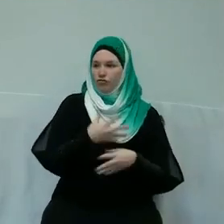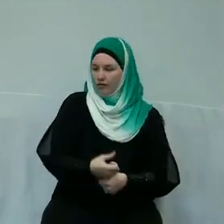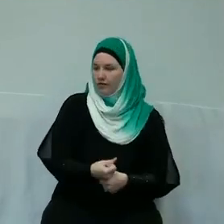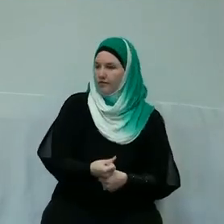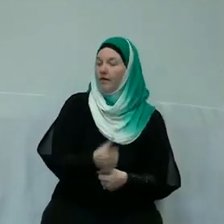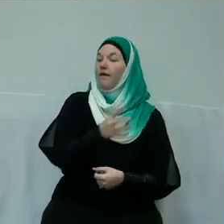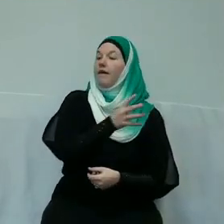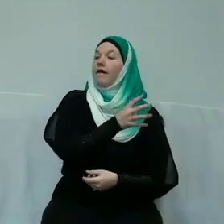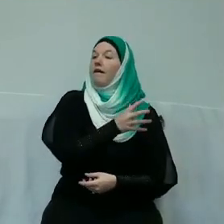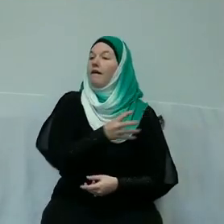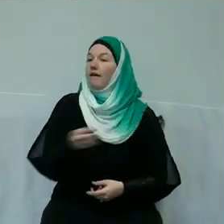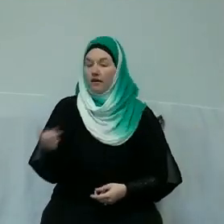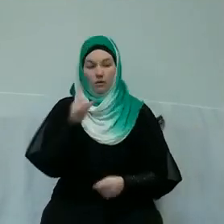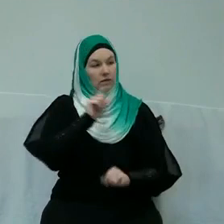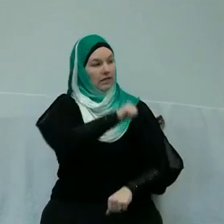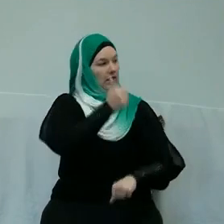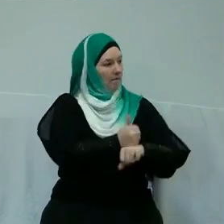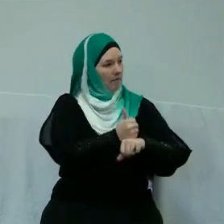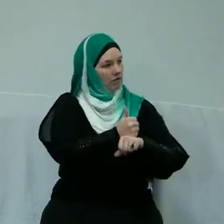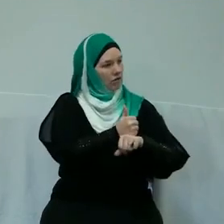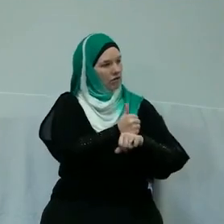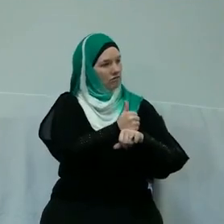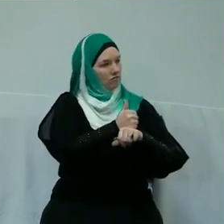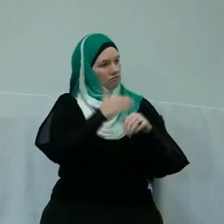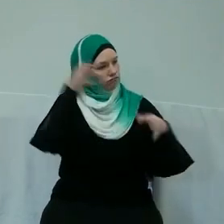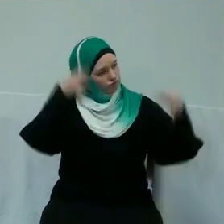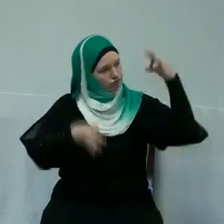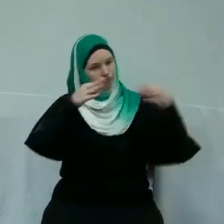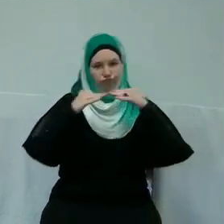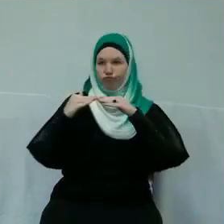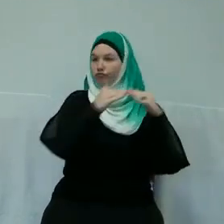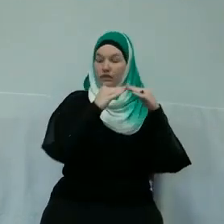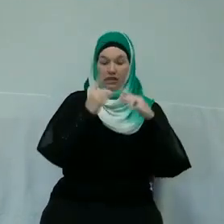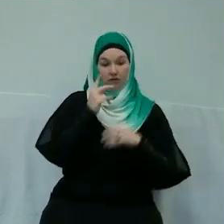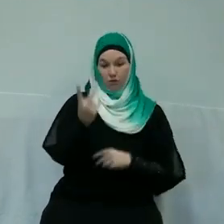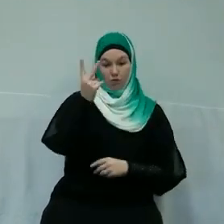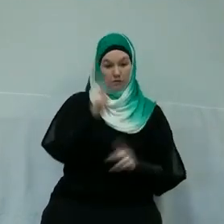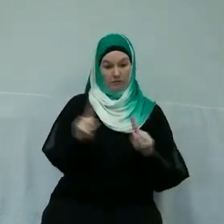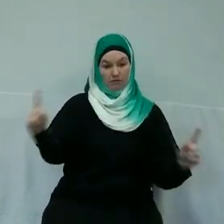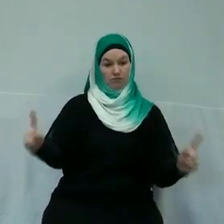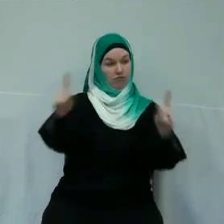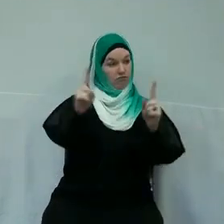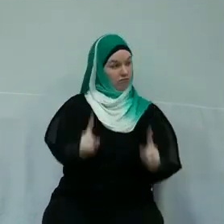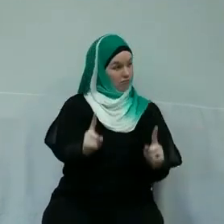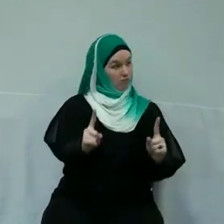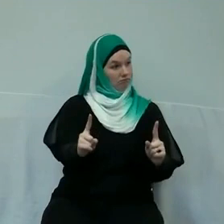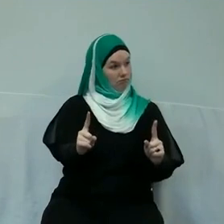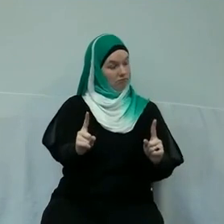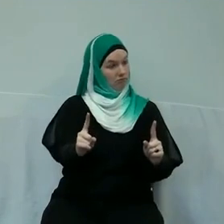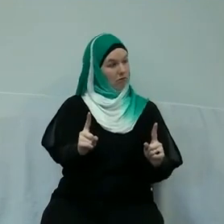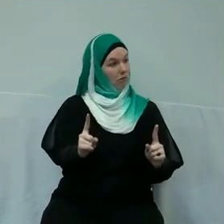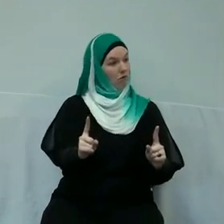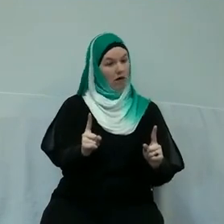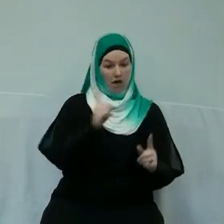and to establish justice. If you judge between people, that your ultimate and